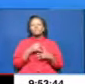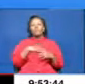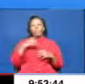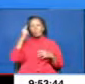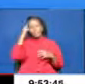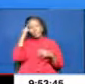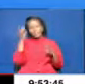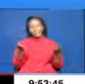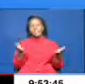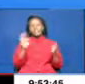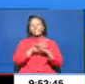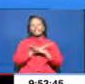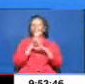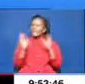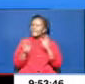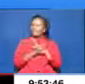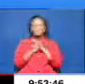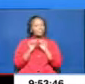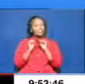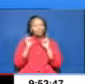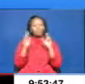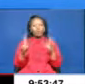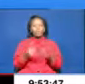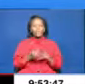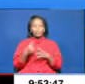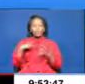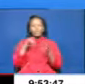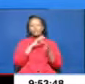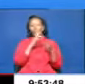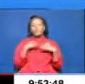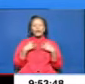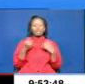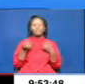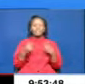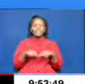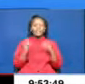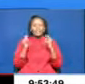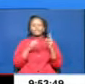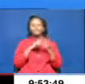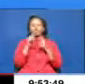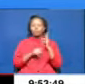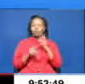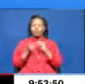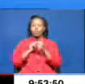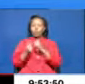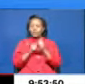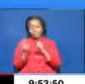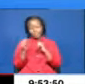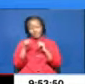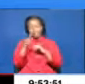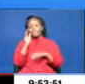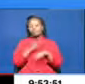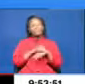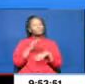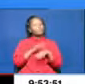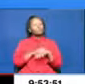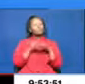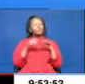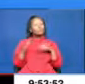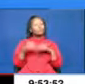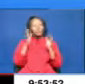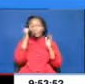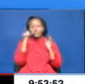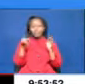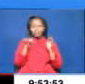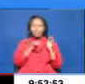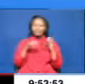So far we've done two sessions here and the friendly match today, and it's a good opportunity because we've gotten to test the pitch